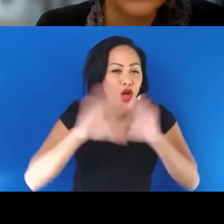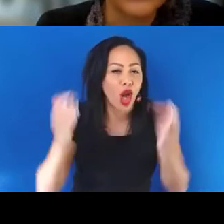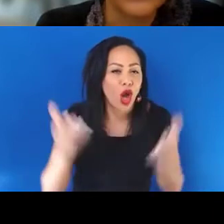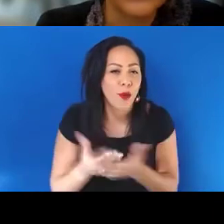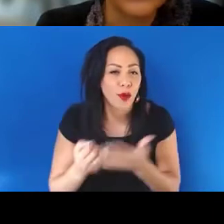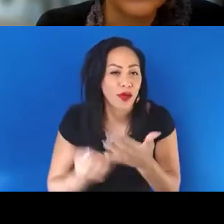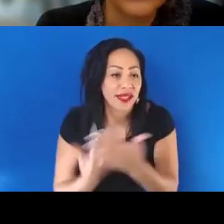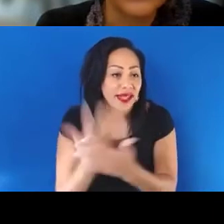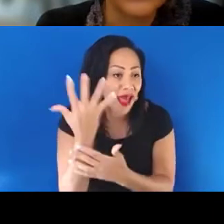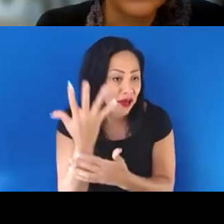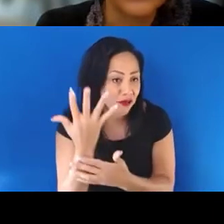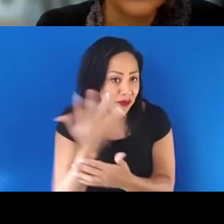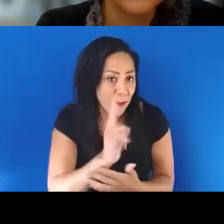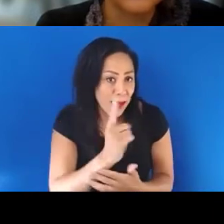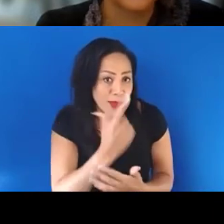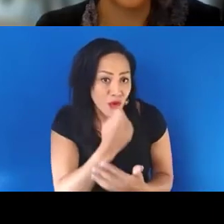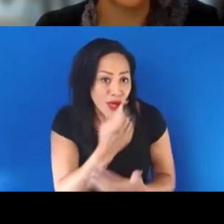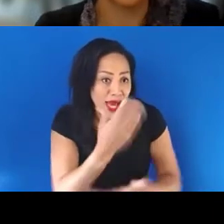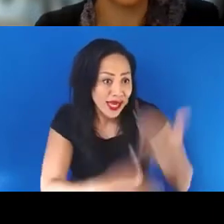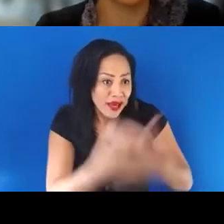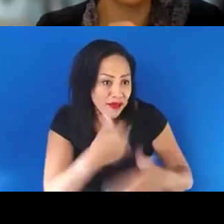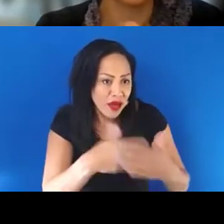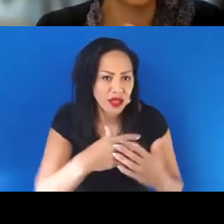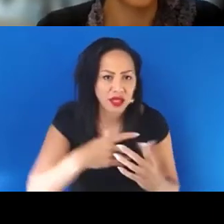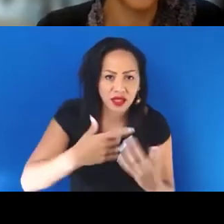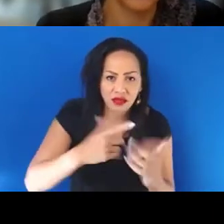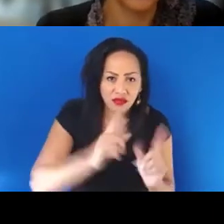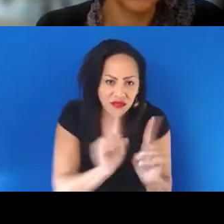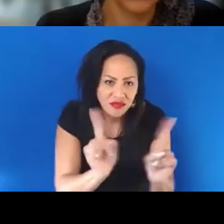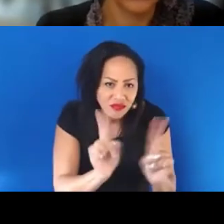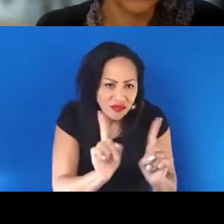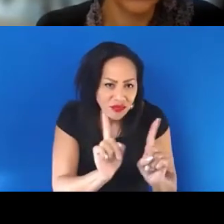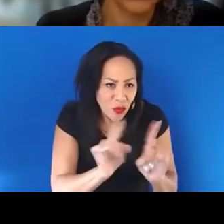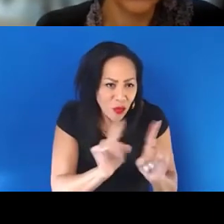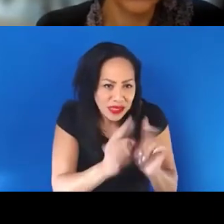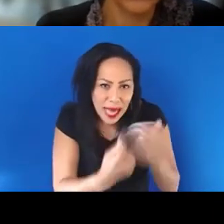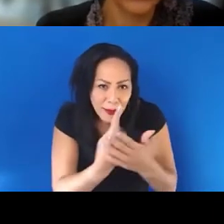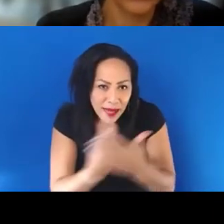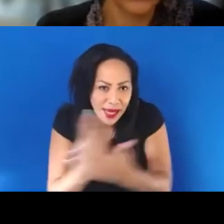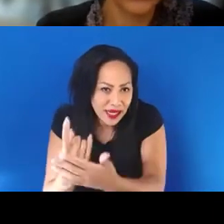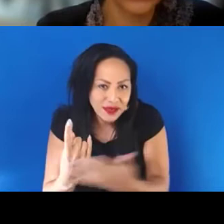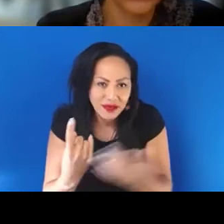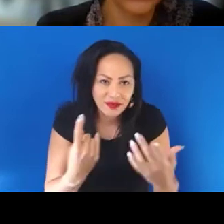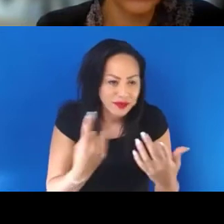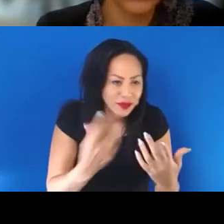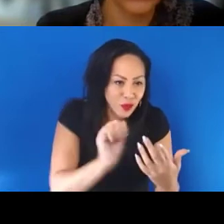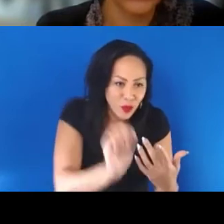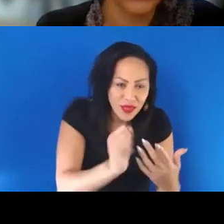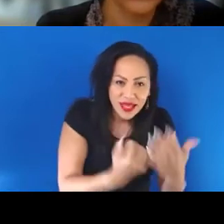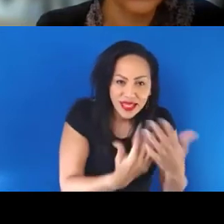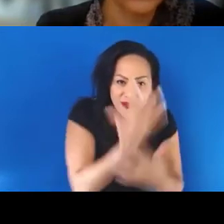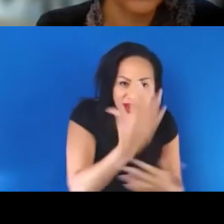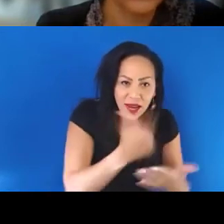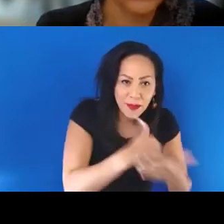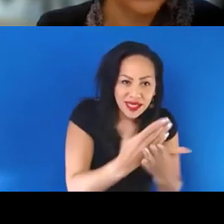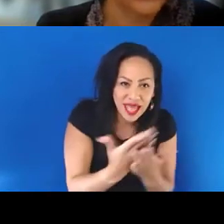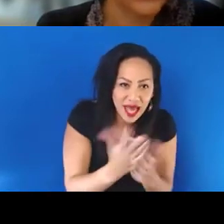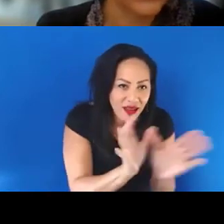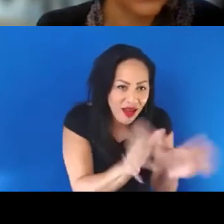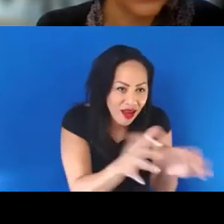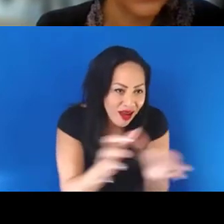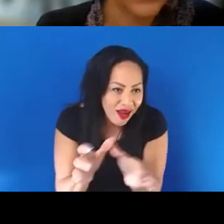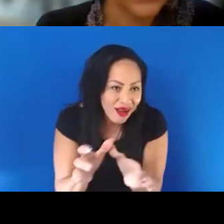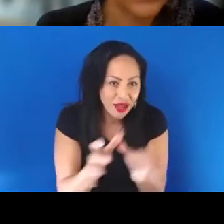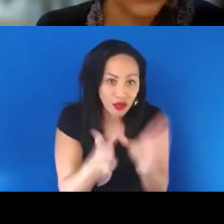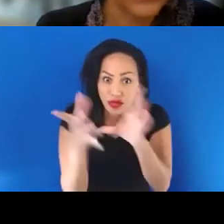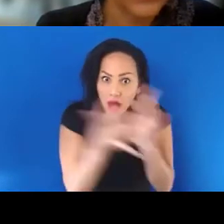give us a bit of a temperature check on where you are seeing the development sector in terms of its work on this